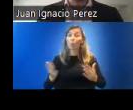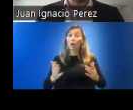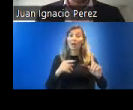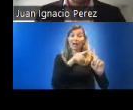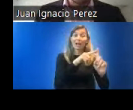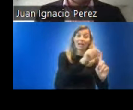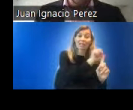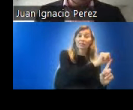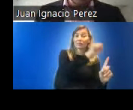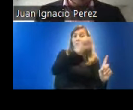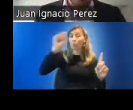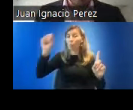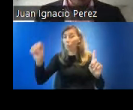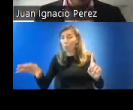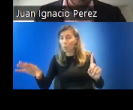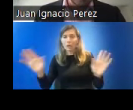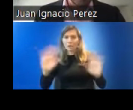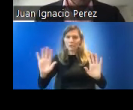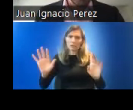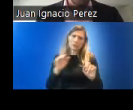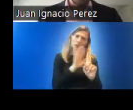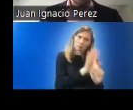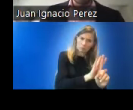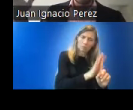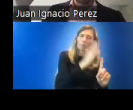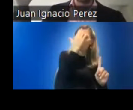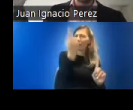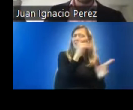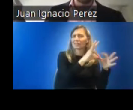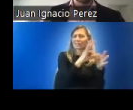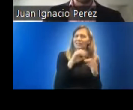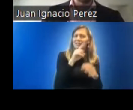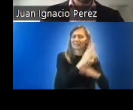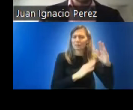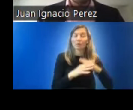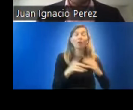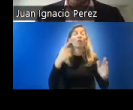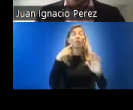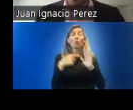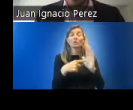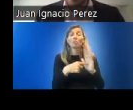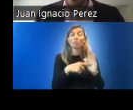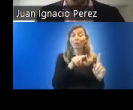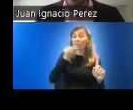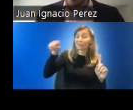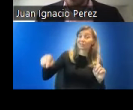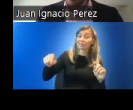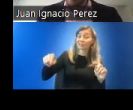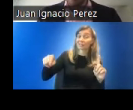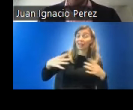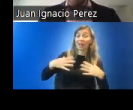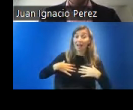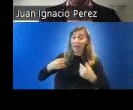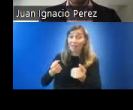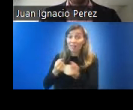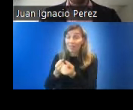of something connected to their disability. For instance, the lack of appropriate health care or the